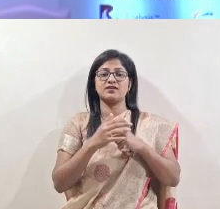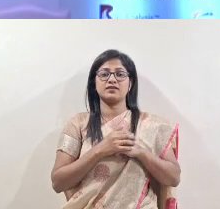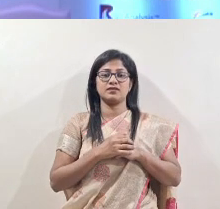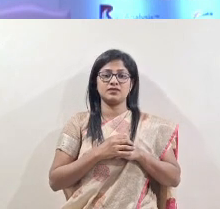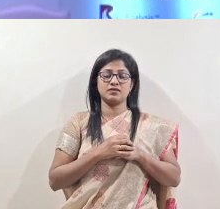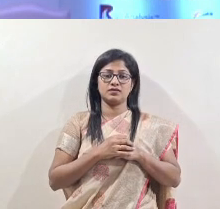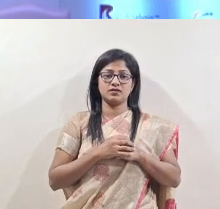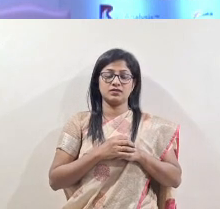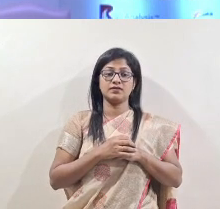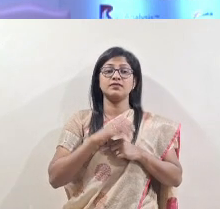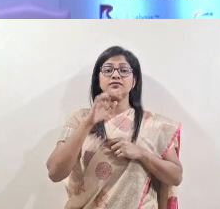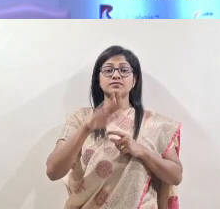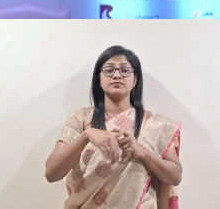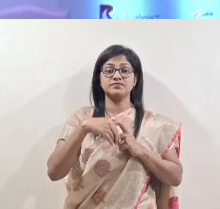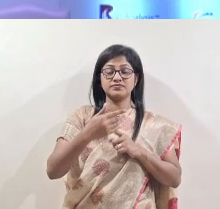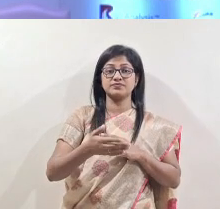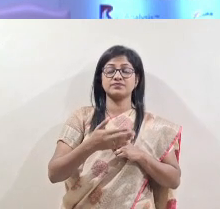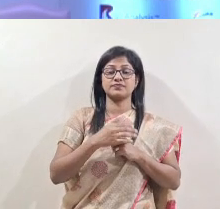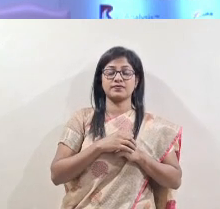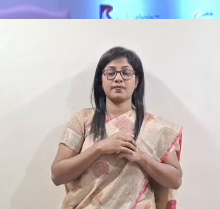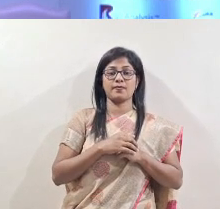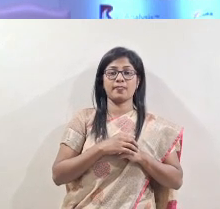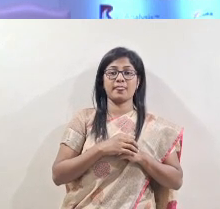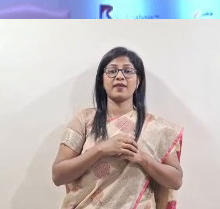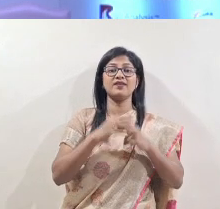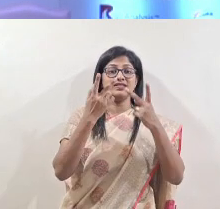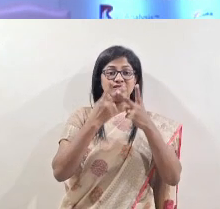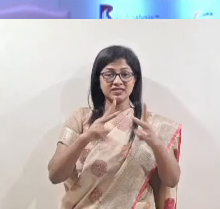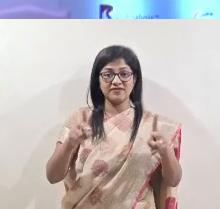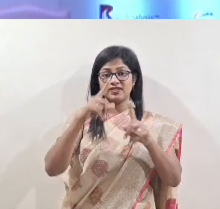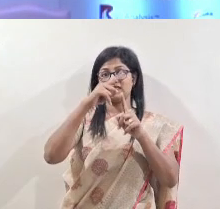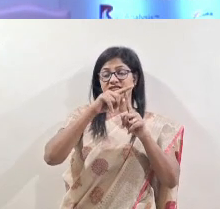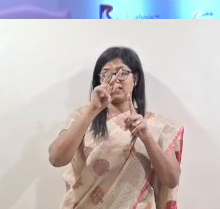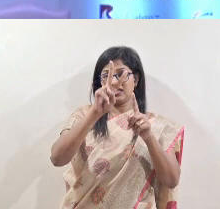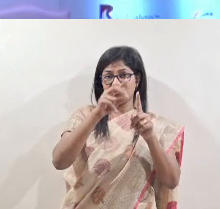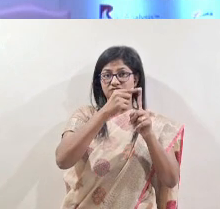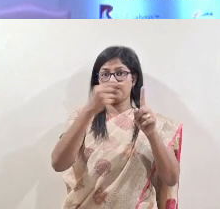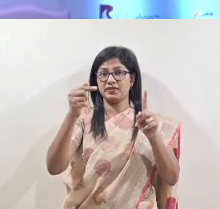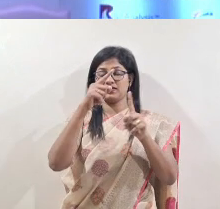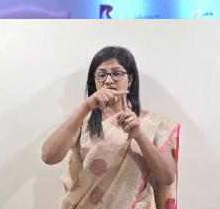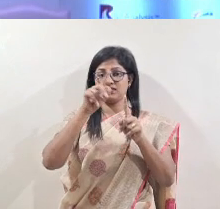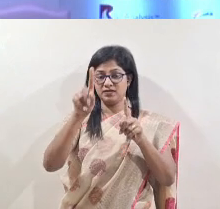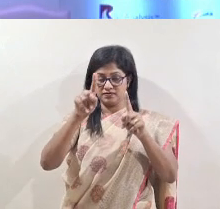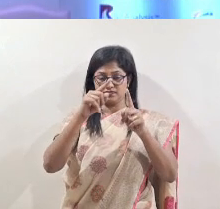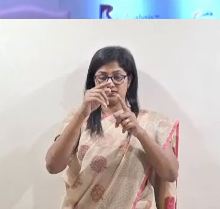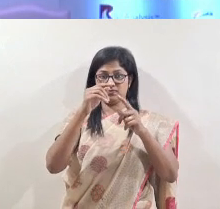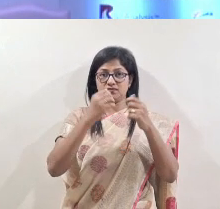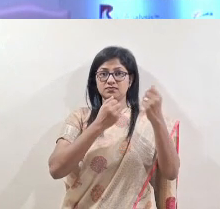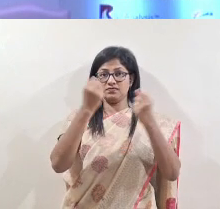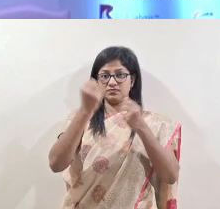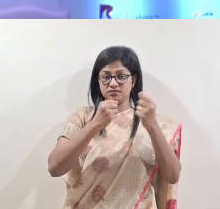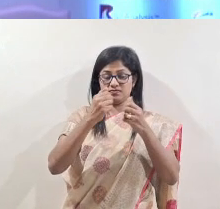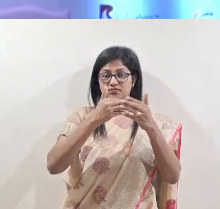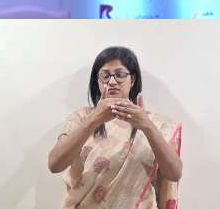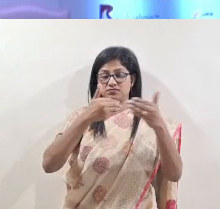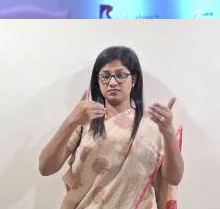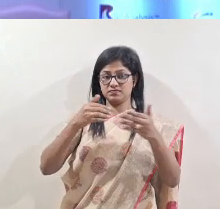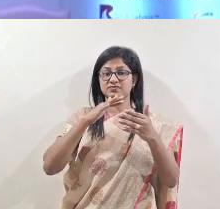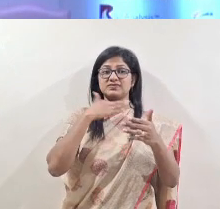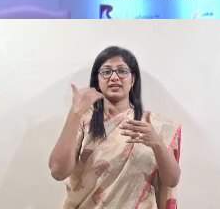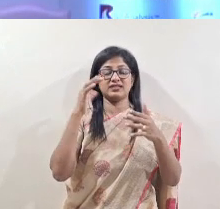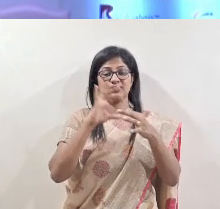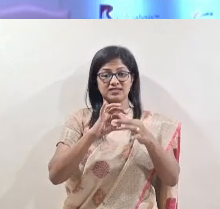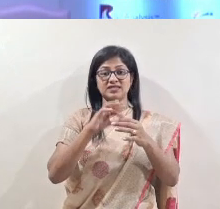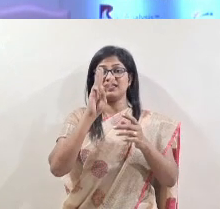would be T2 minus T1, that will be vehicular gap size. So total of 3,126 vehicular gaps were extracted